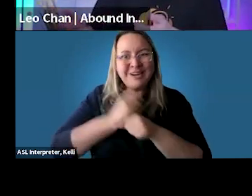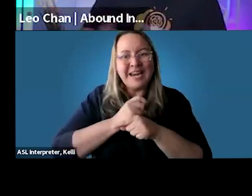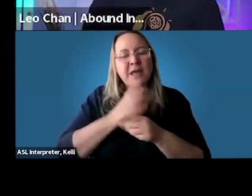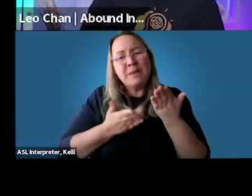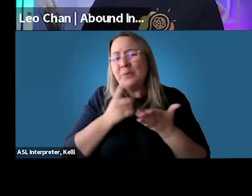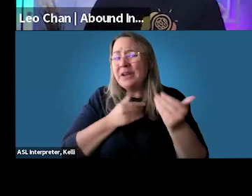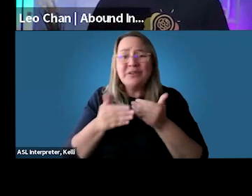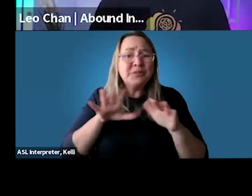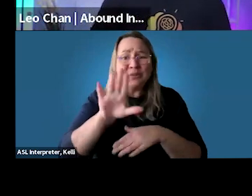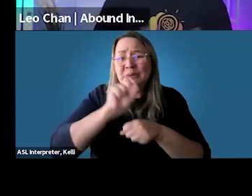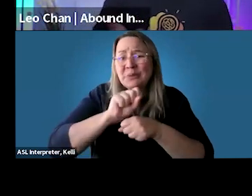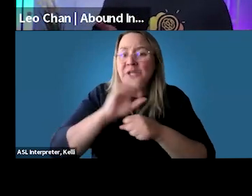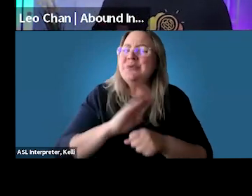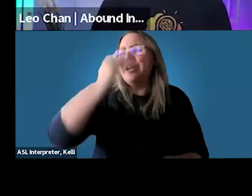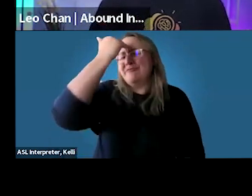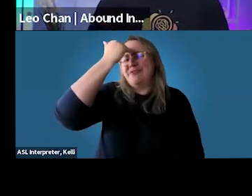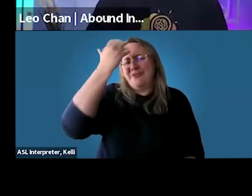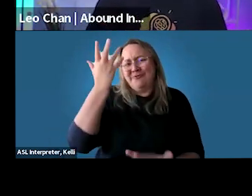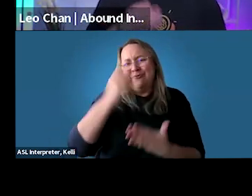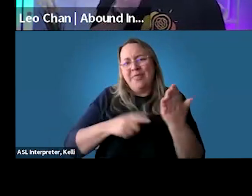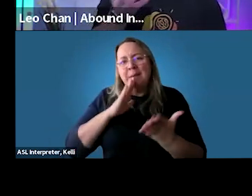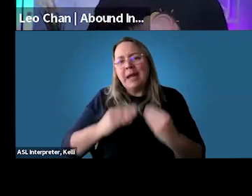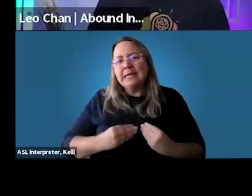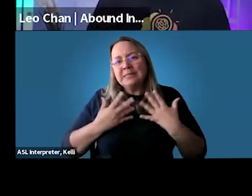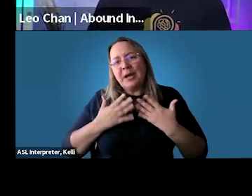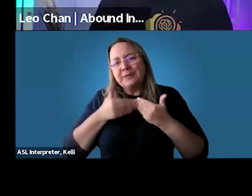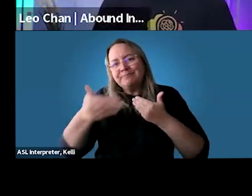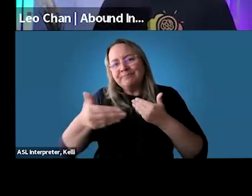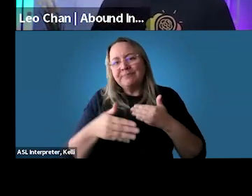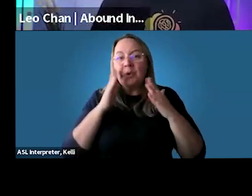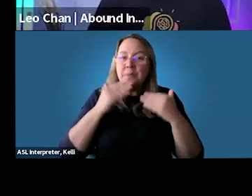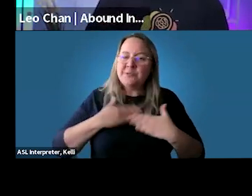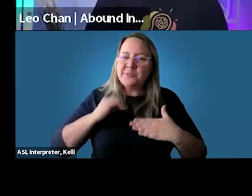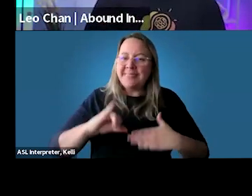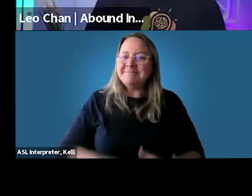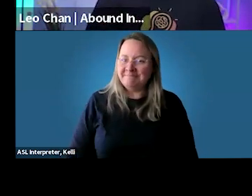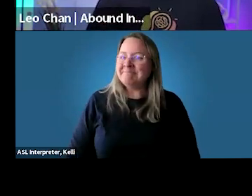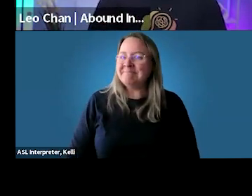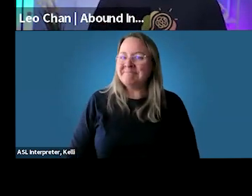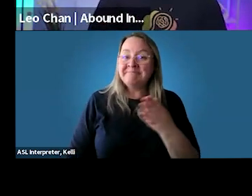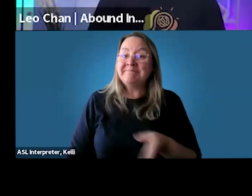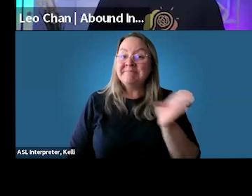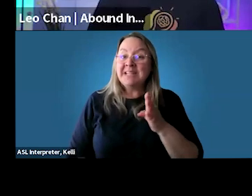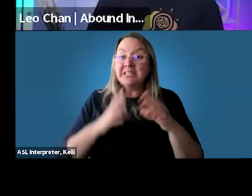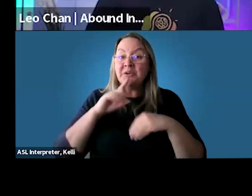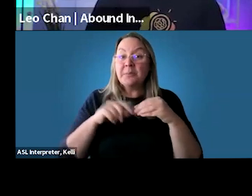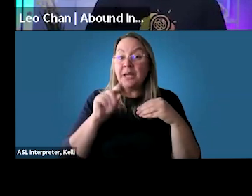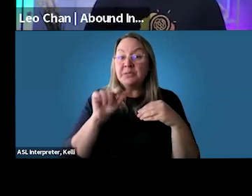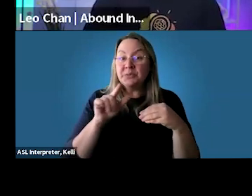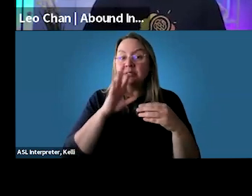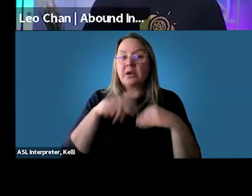may be useful to your work. You just never know what that it might inspire. So I hope you enjoyed that. All right, let's talk about a tool